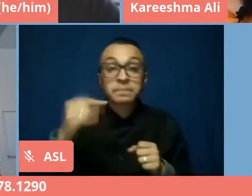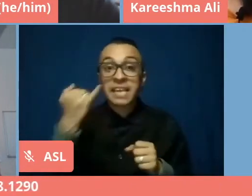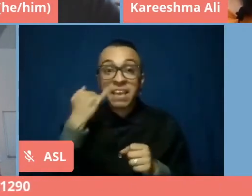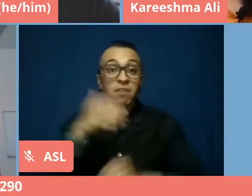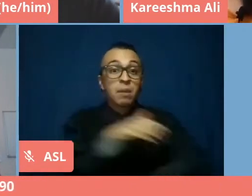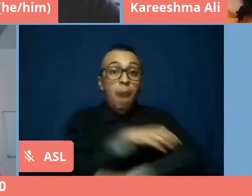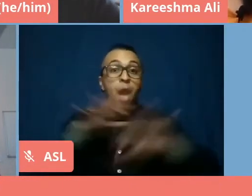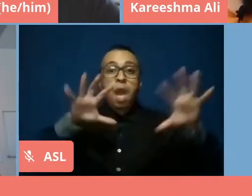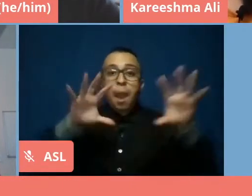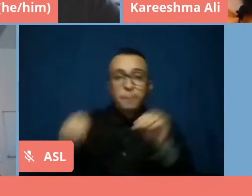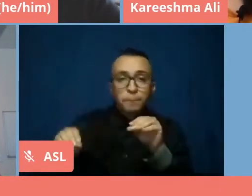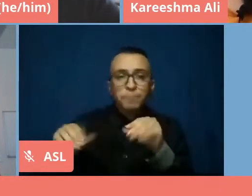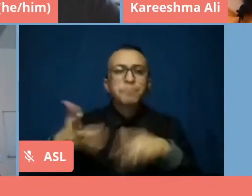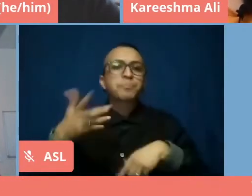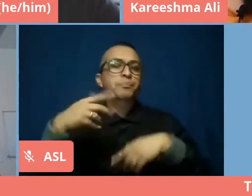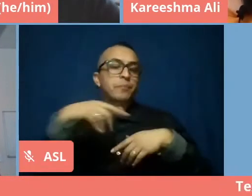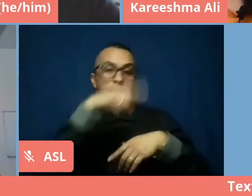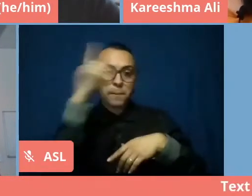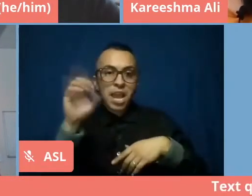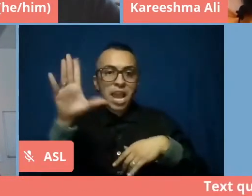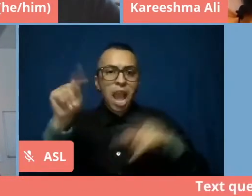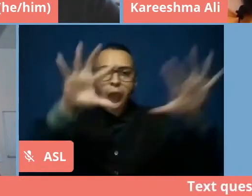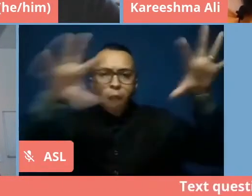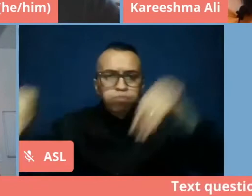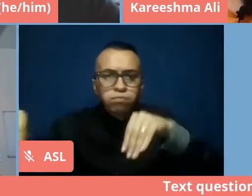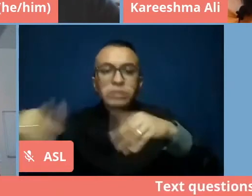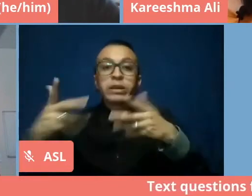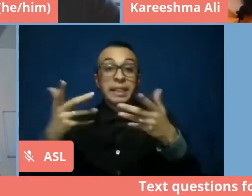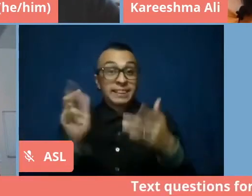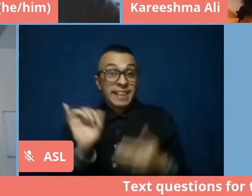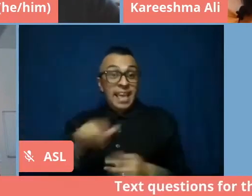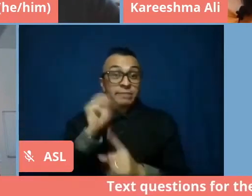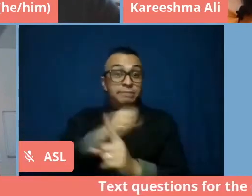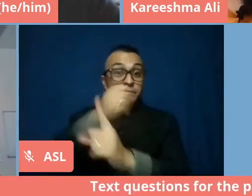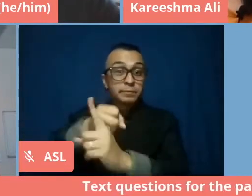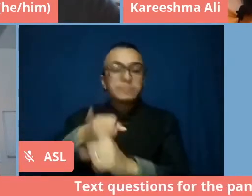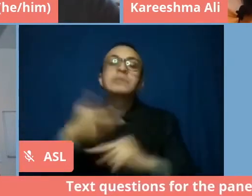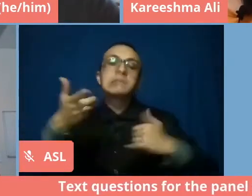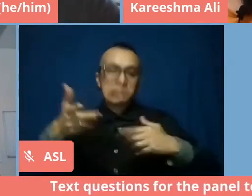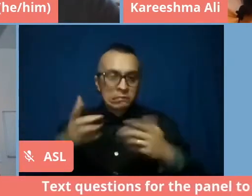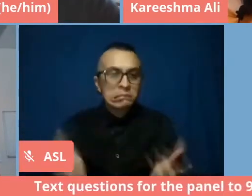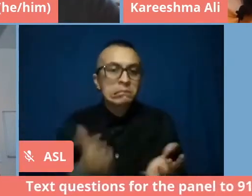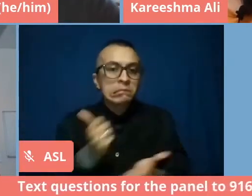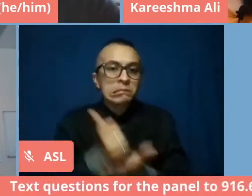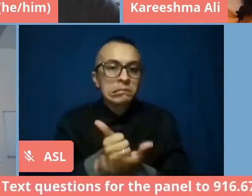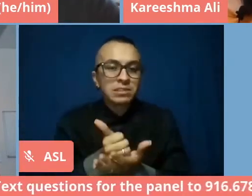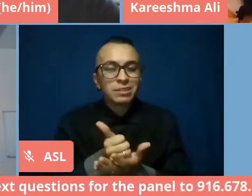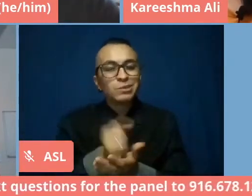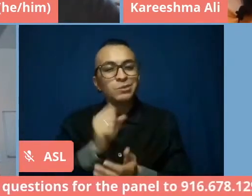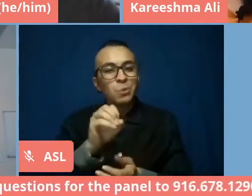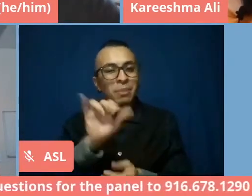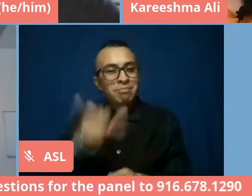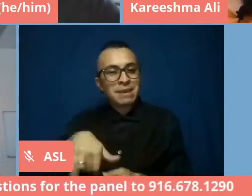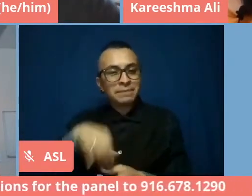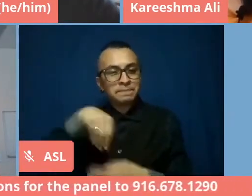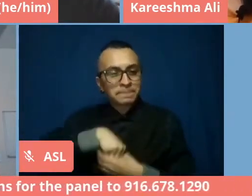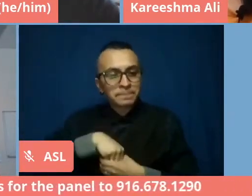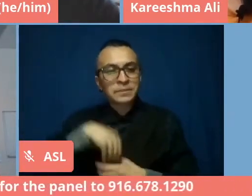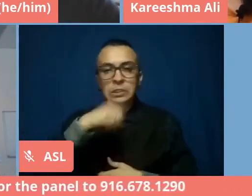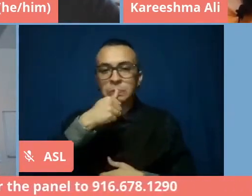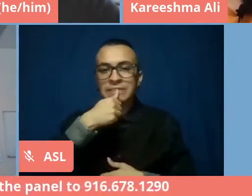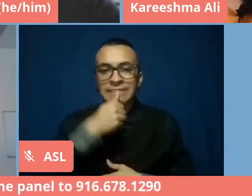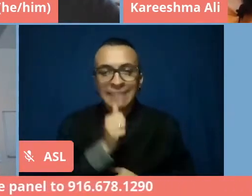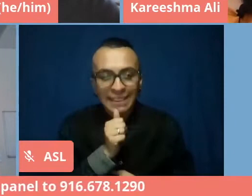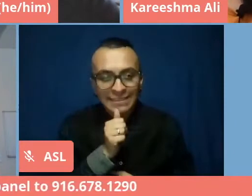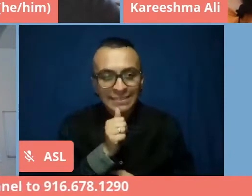shutoffs or rolling blackouts have occurred. And so, I think that innate resiliency